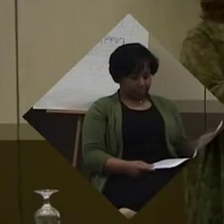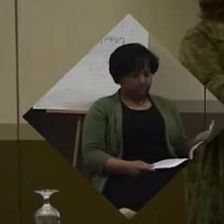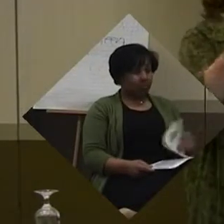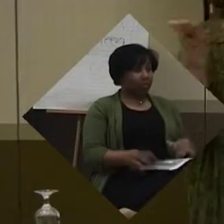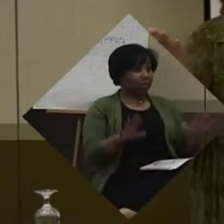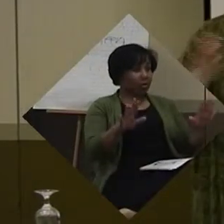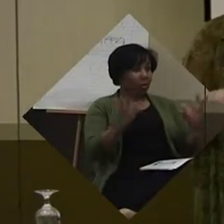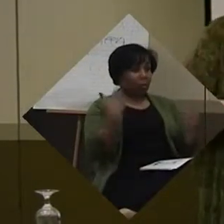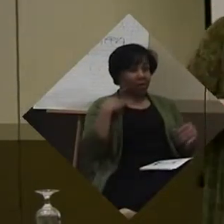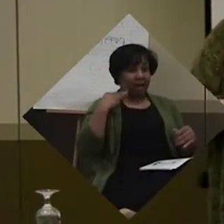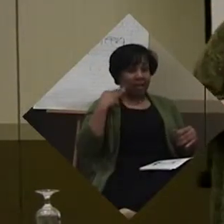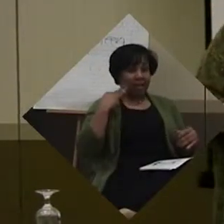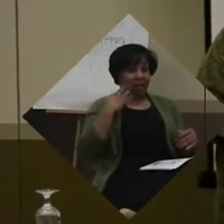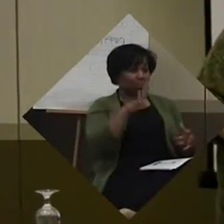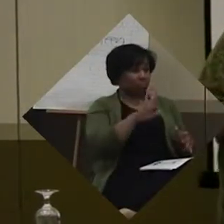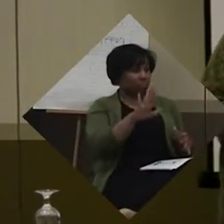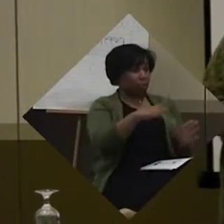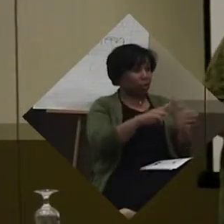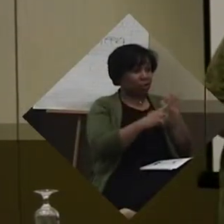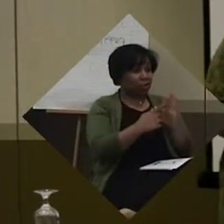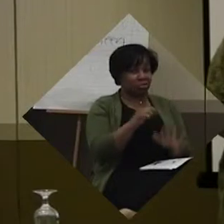Okay, anybody want to volunteer what they've come up with?